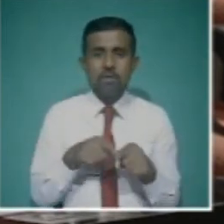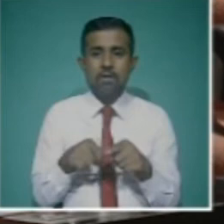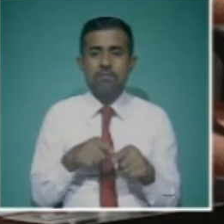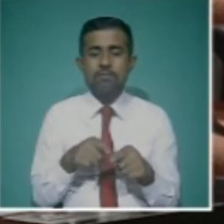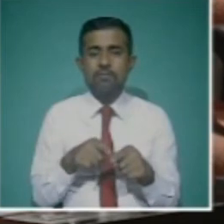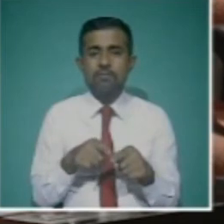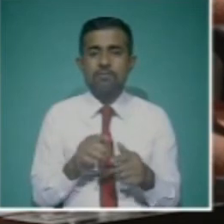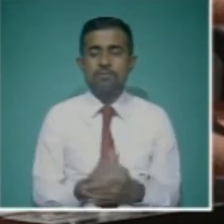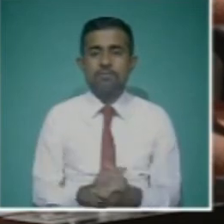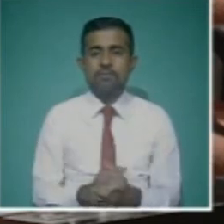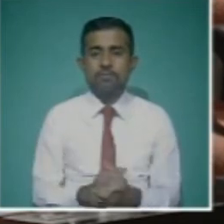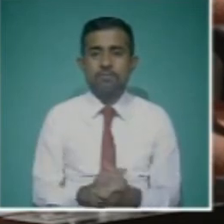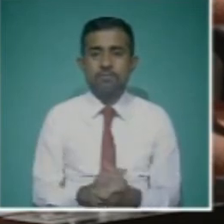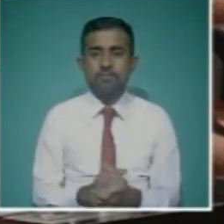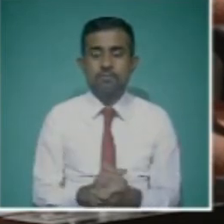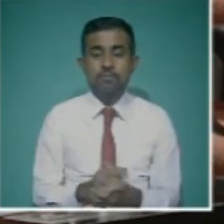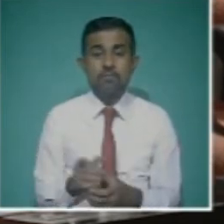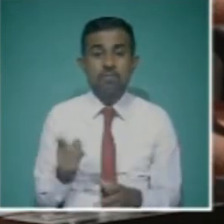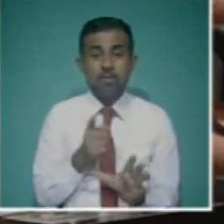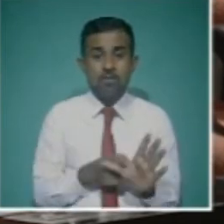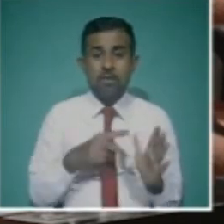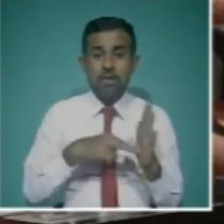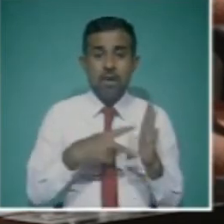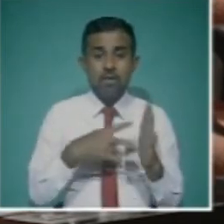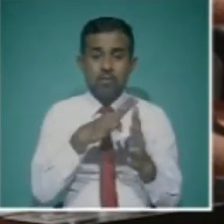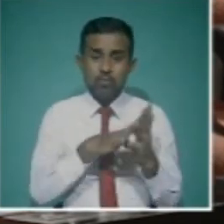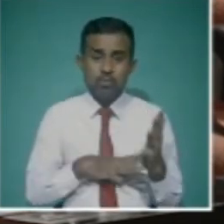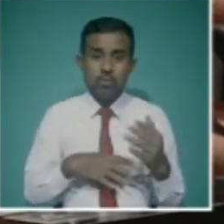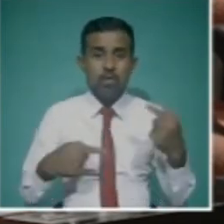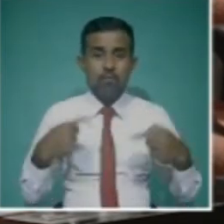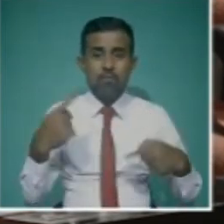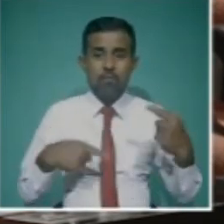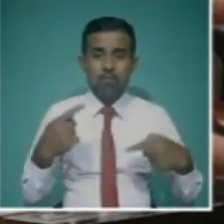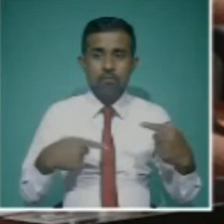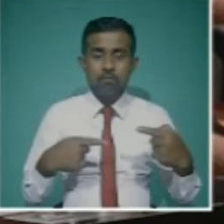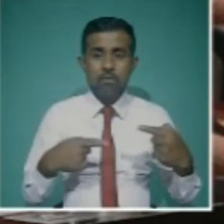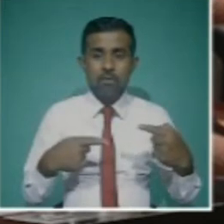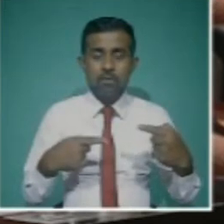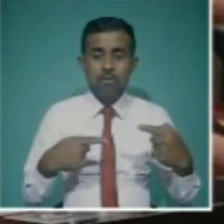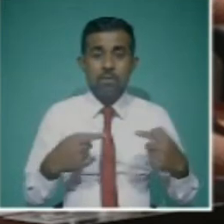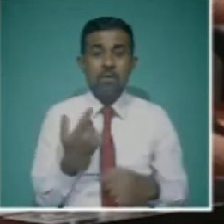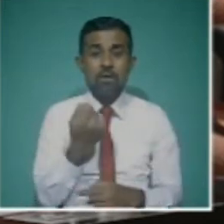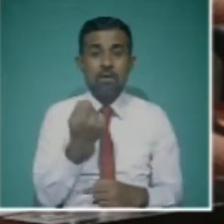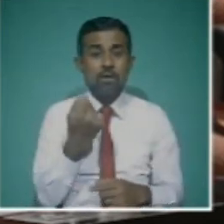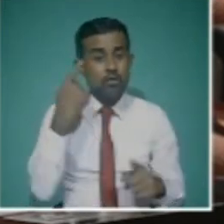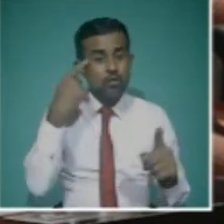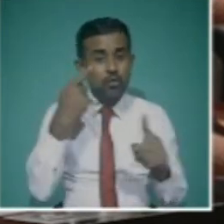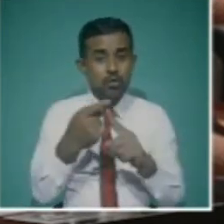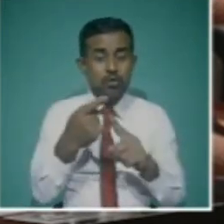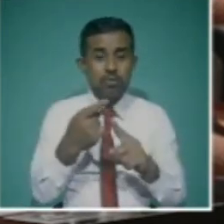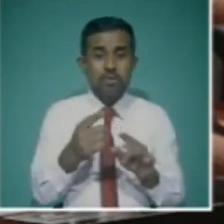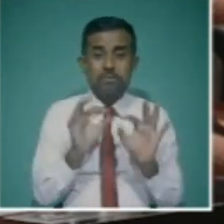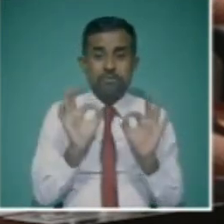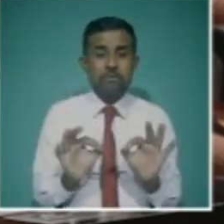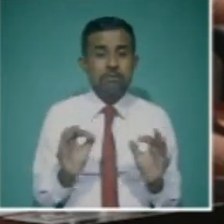regarding the annual budget and the economy becomes meaningless unless you are fundamentally